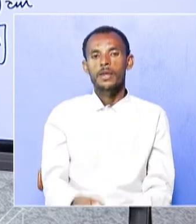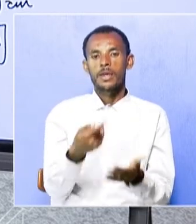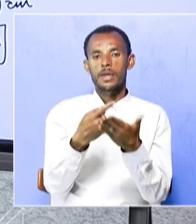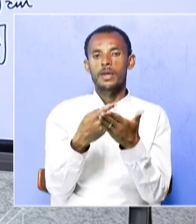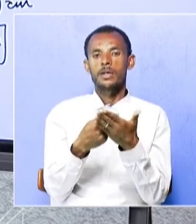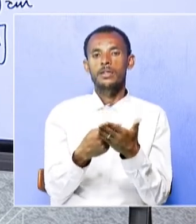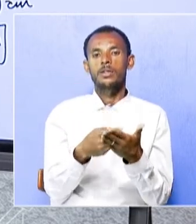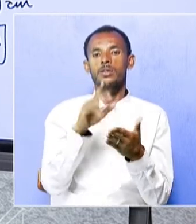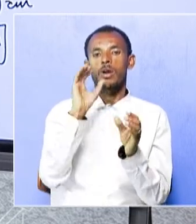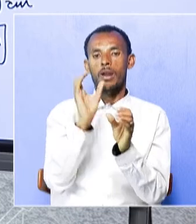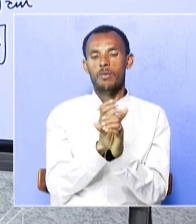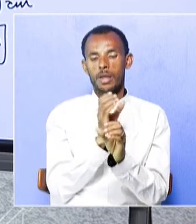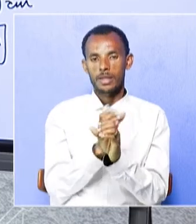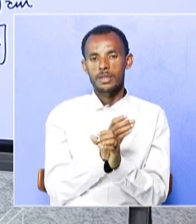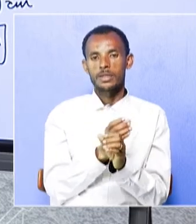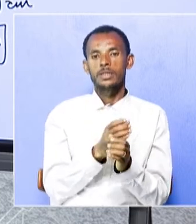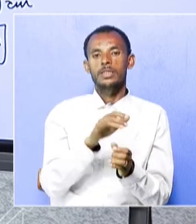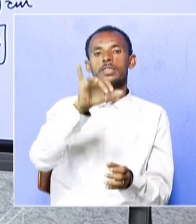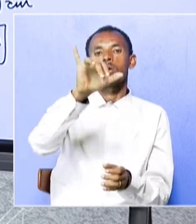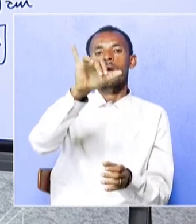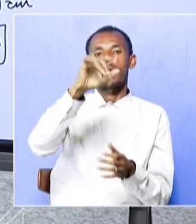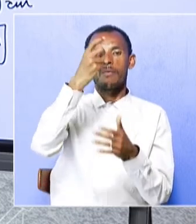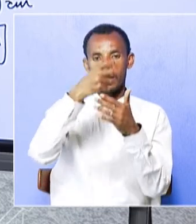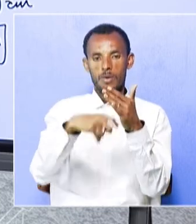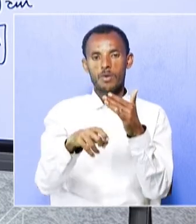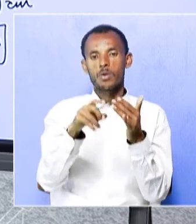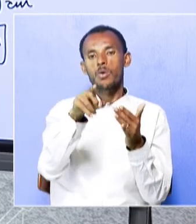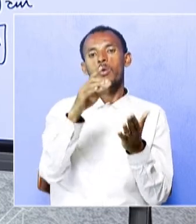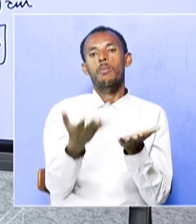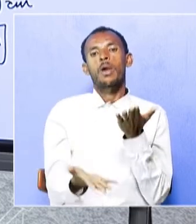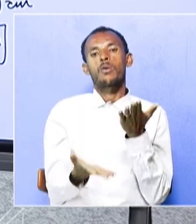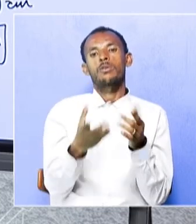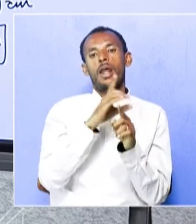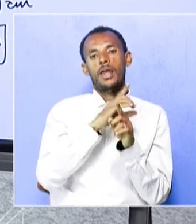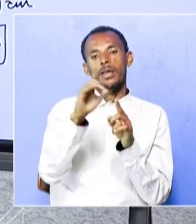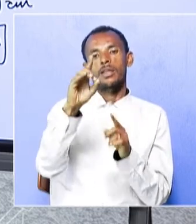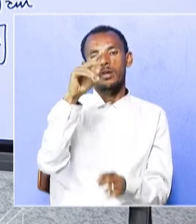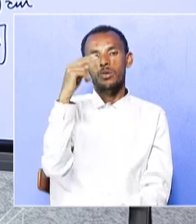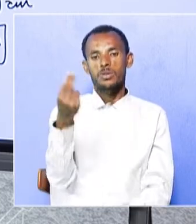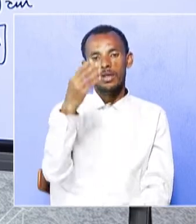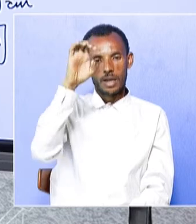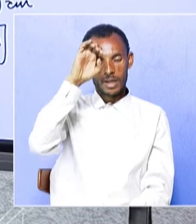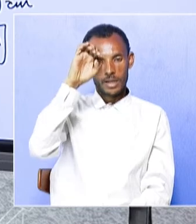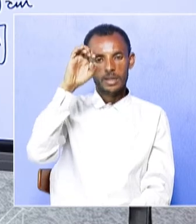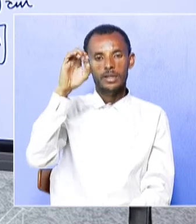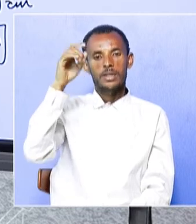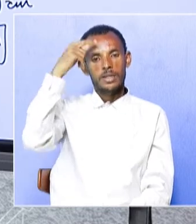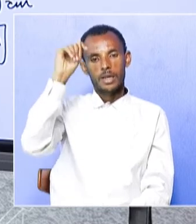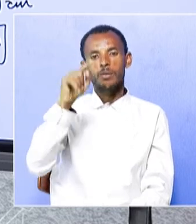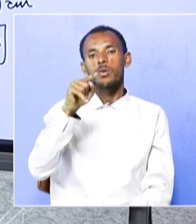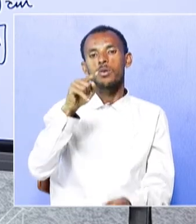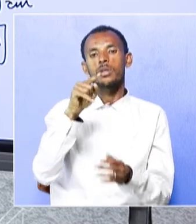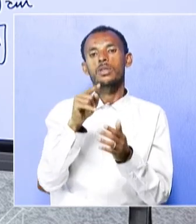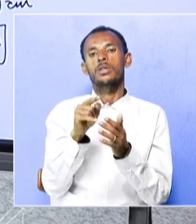Here, to calculate this y value, you may not directly apply Euclid's theorem, but you need to